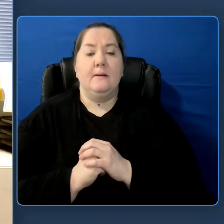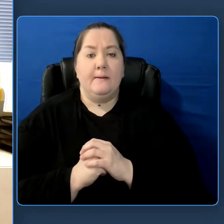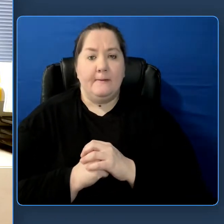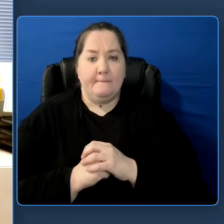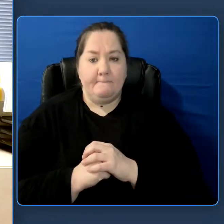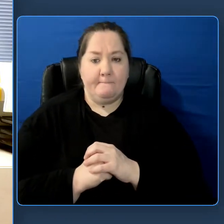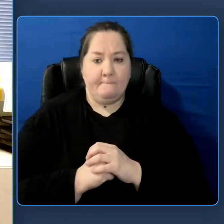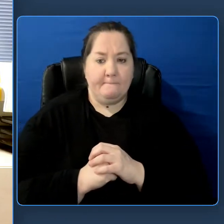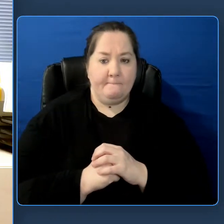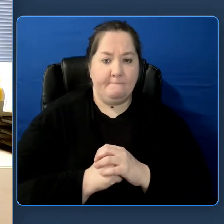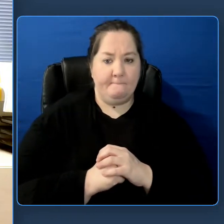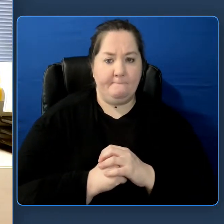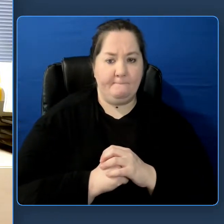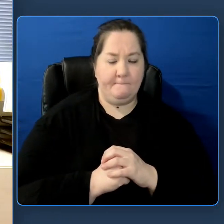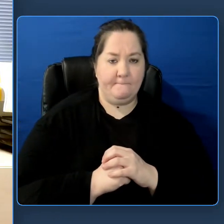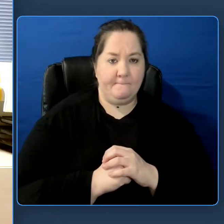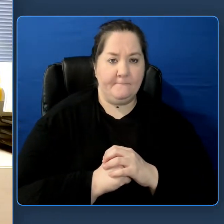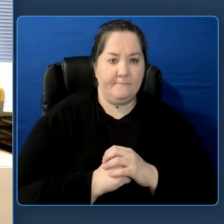There's